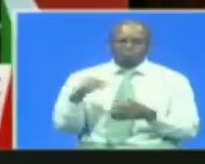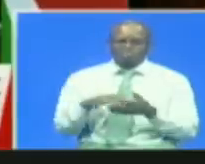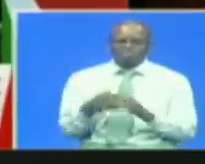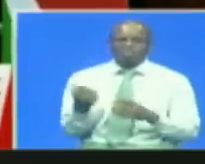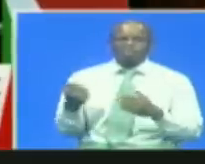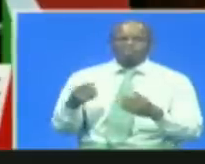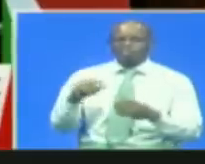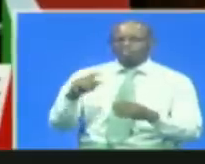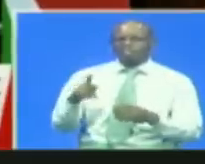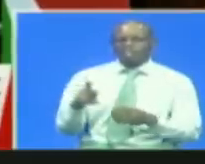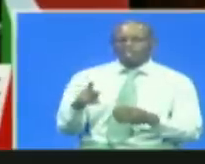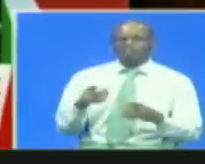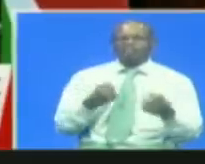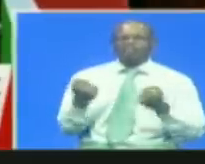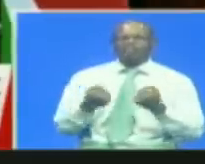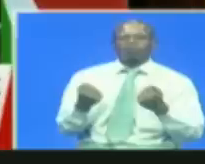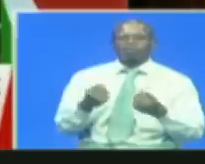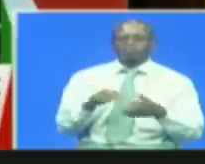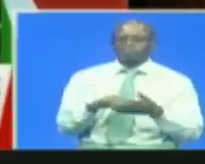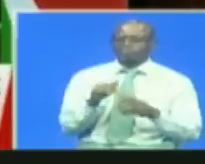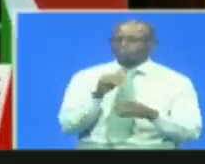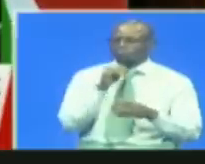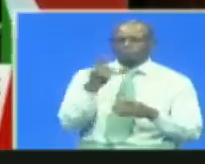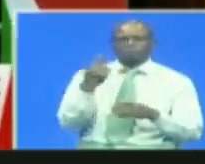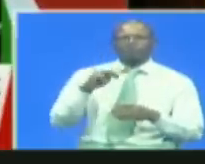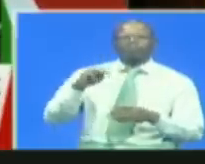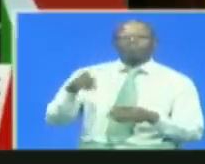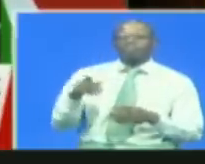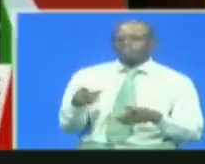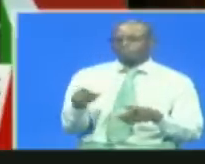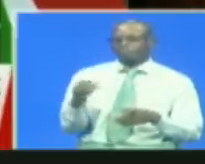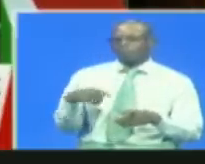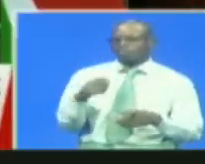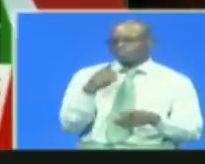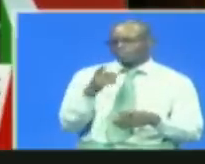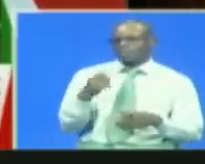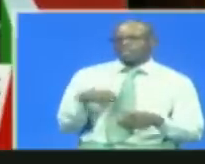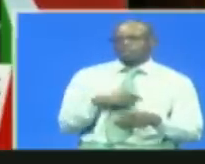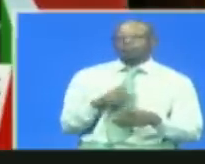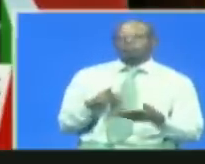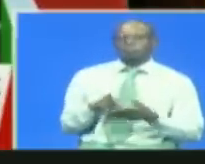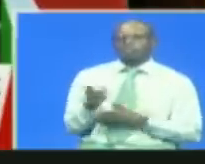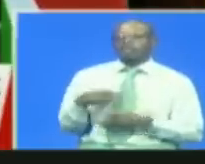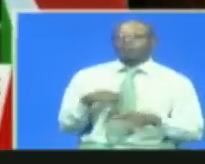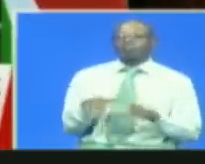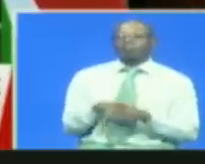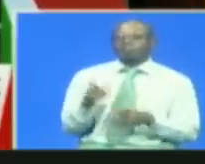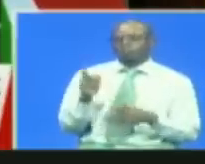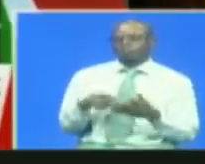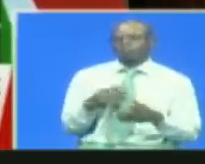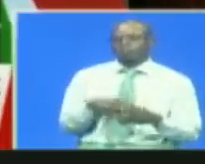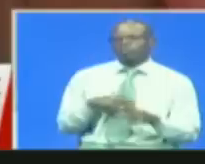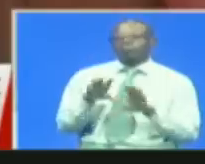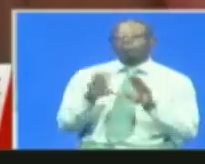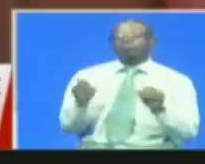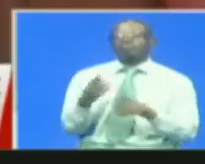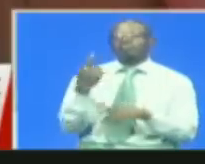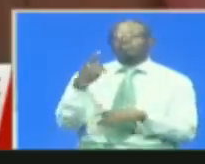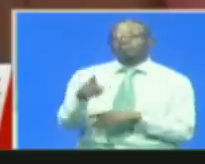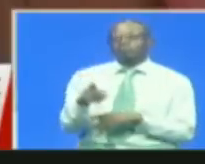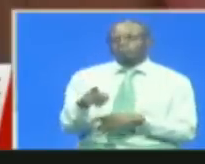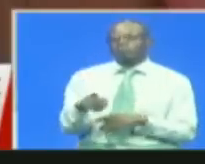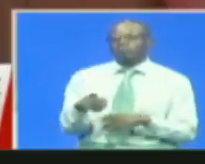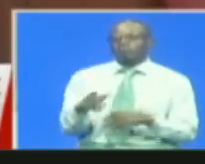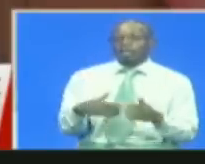to a member of parliament. And therefore we say, no, we will go ahead and pay our members what we had already budgeted for. After